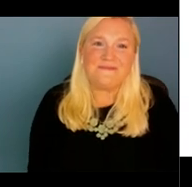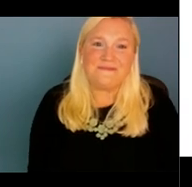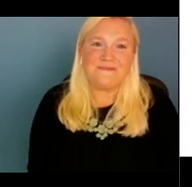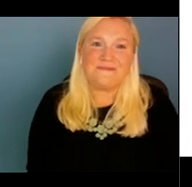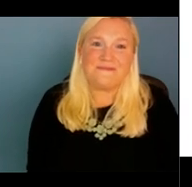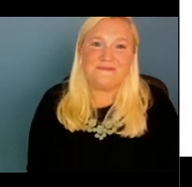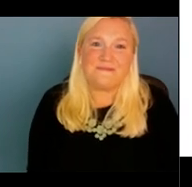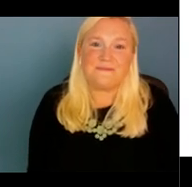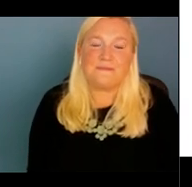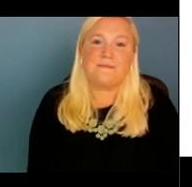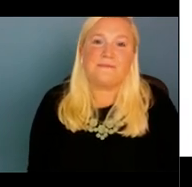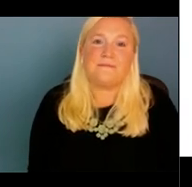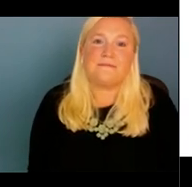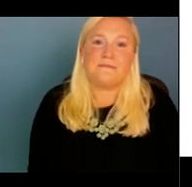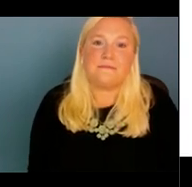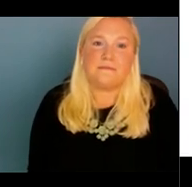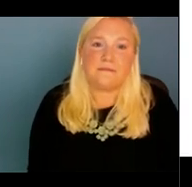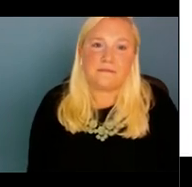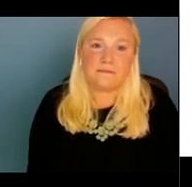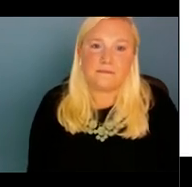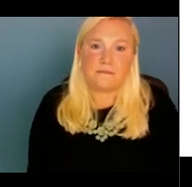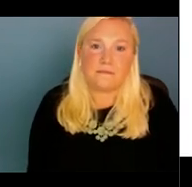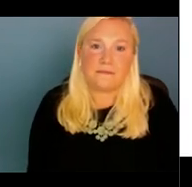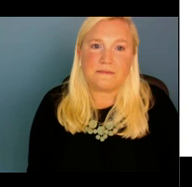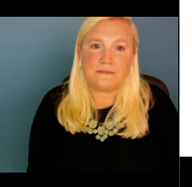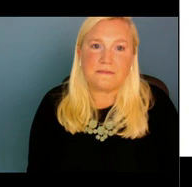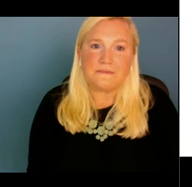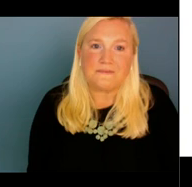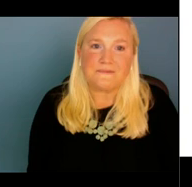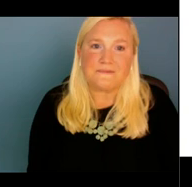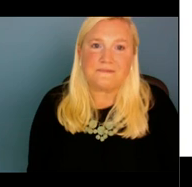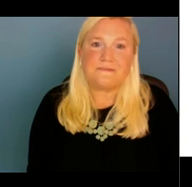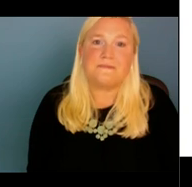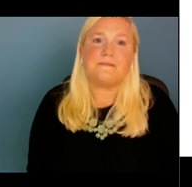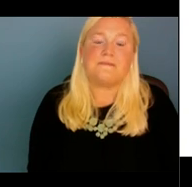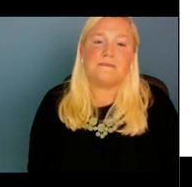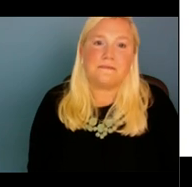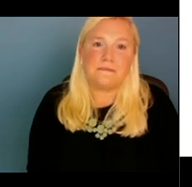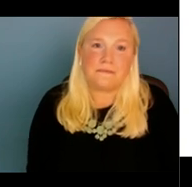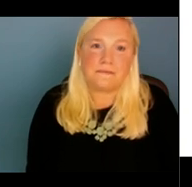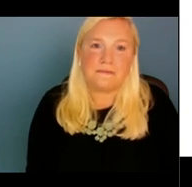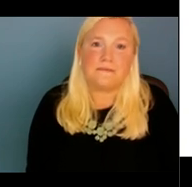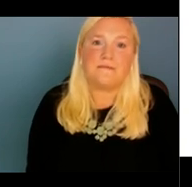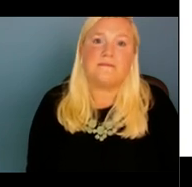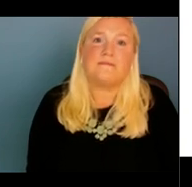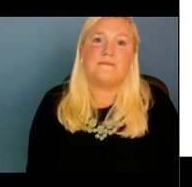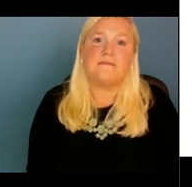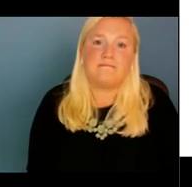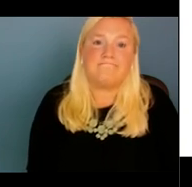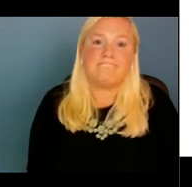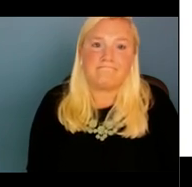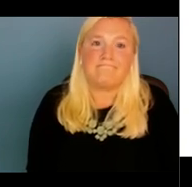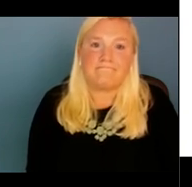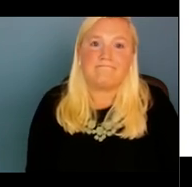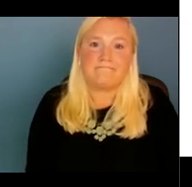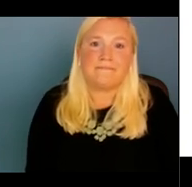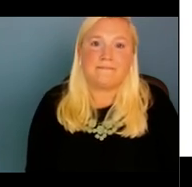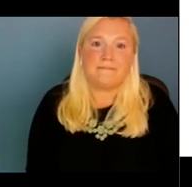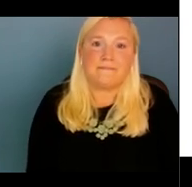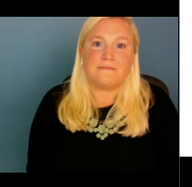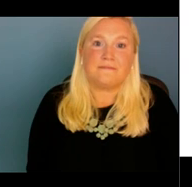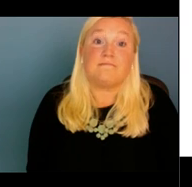key factors that I think about. One is the issue that we're facing related to communication? Because if it is, it's in my